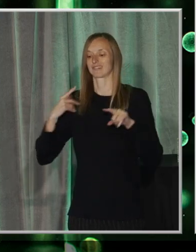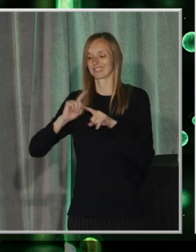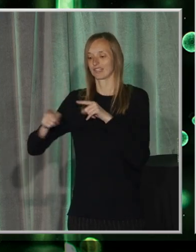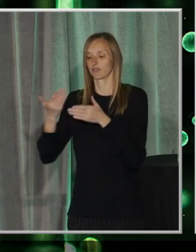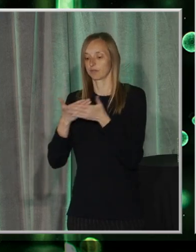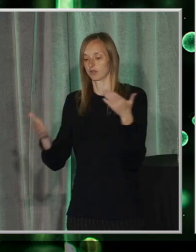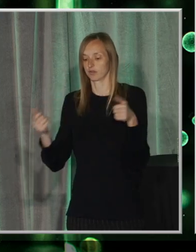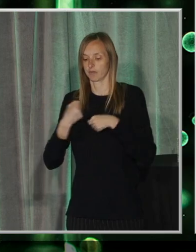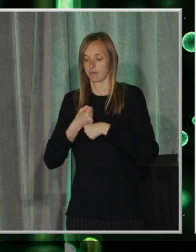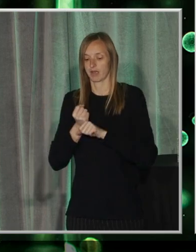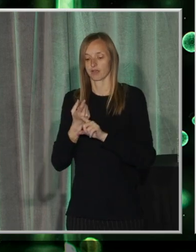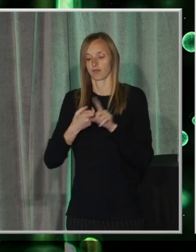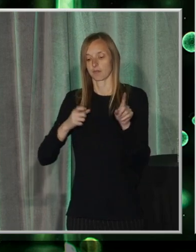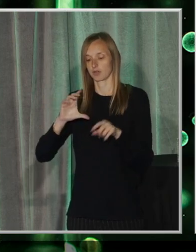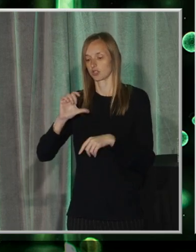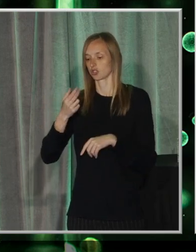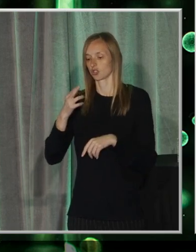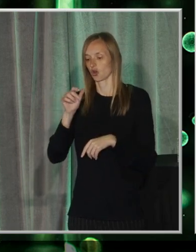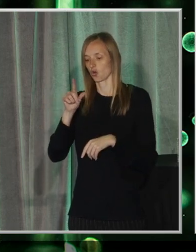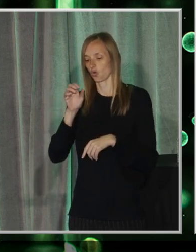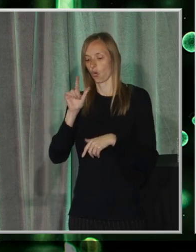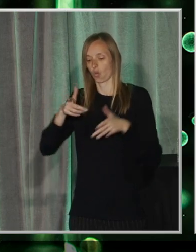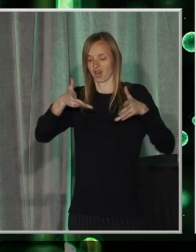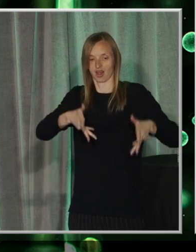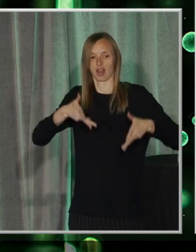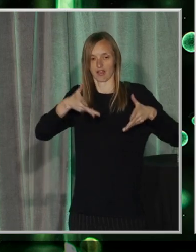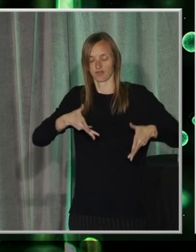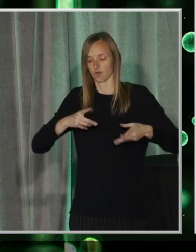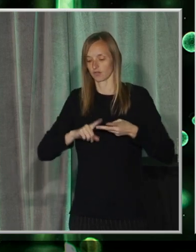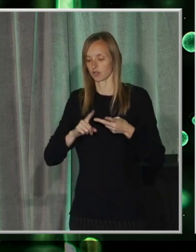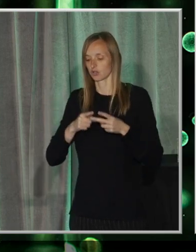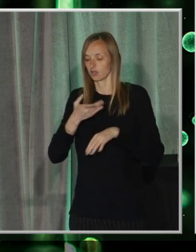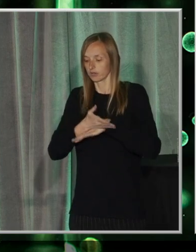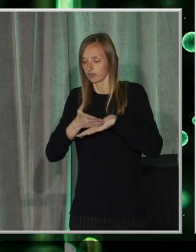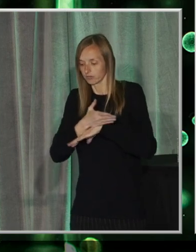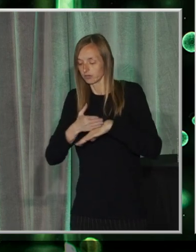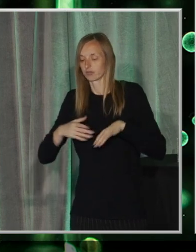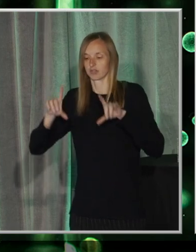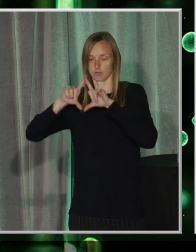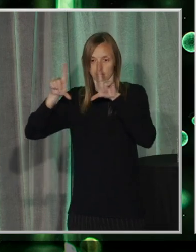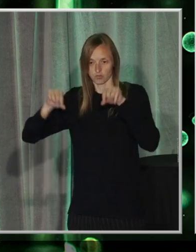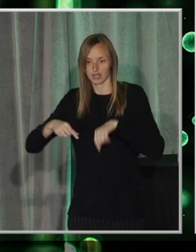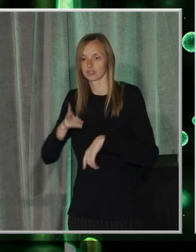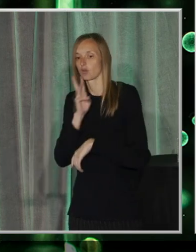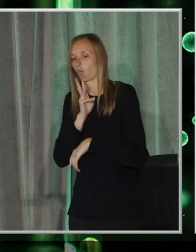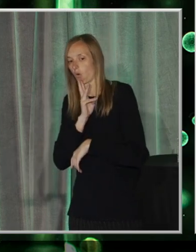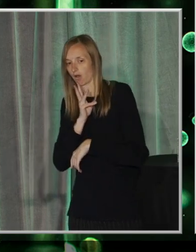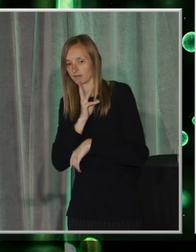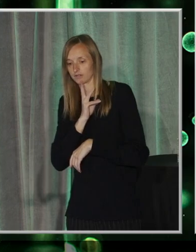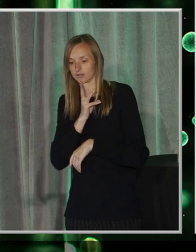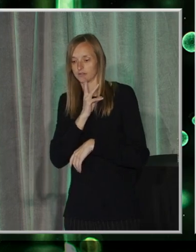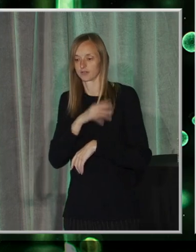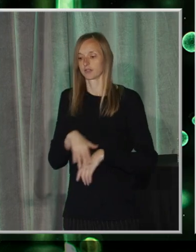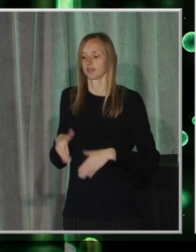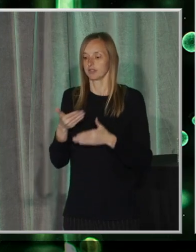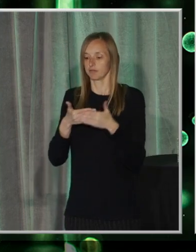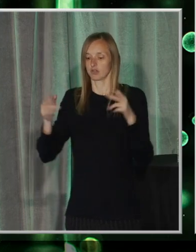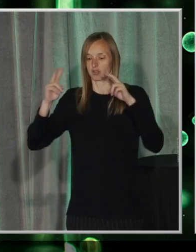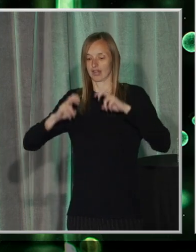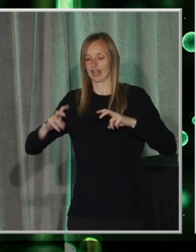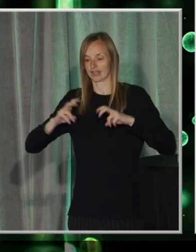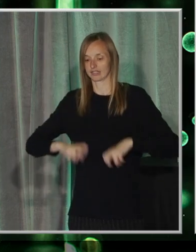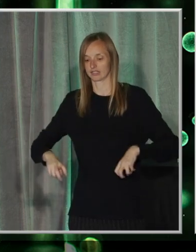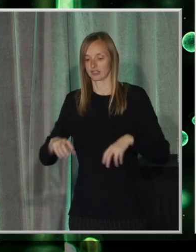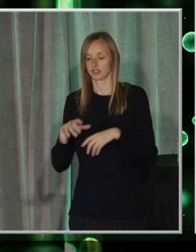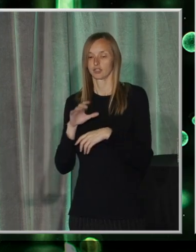made from charcoal leftover, timber, bricks, and water. As material analysis, like this